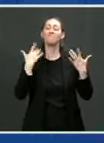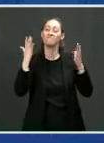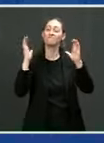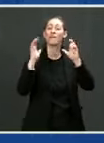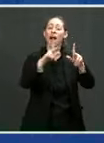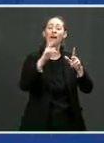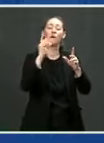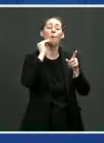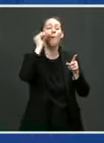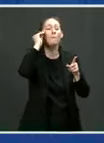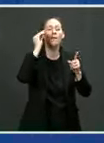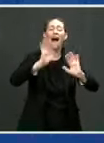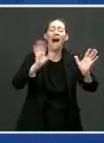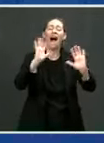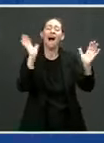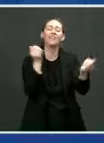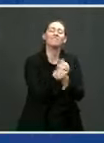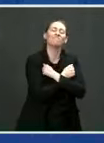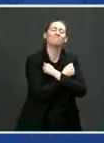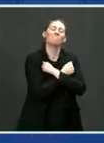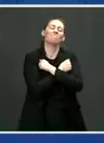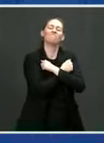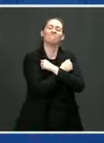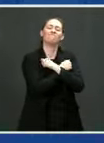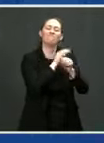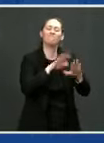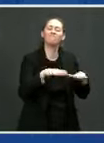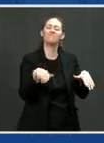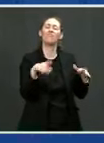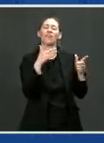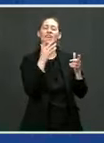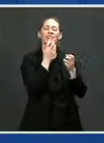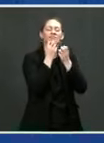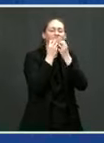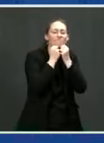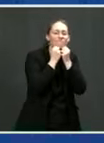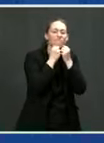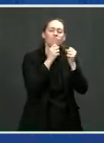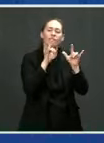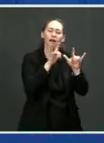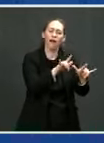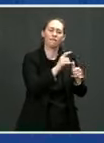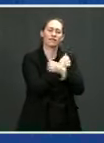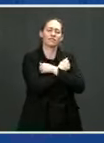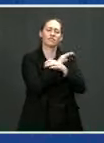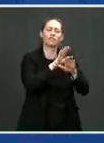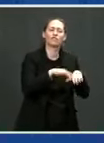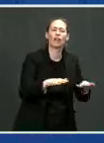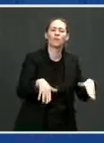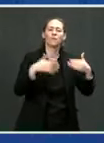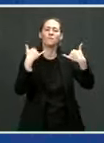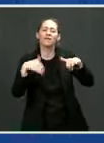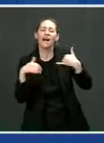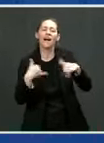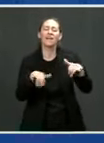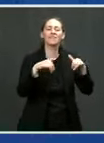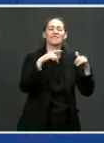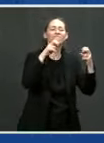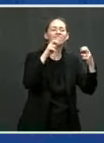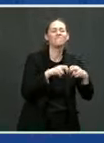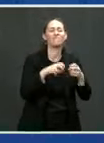joy. How Billy loved sharing with them his love for sports, particularly Boston